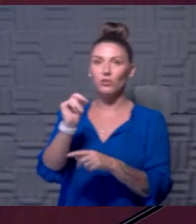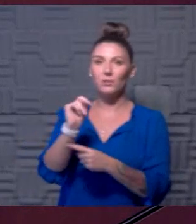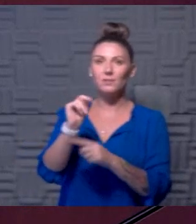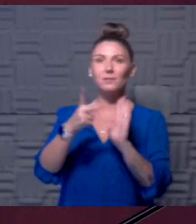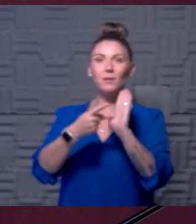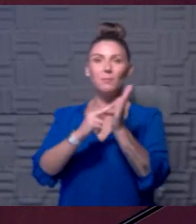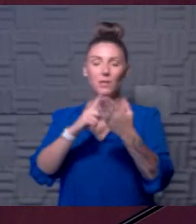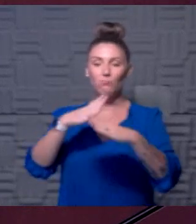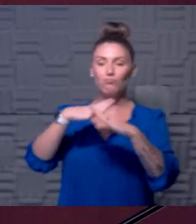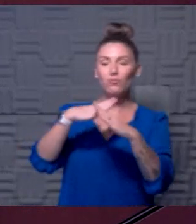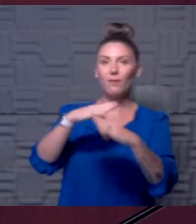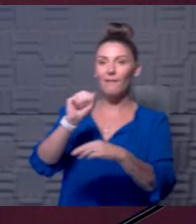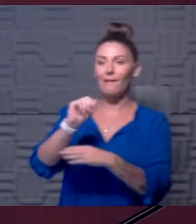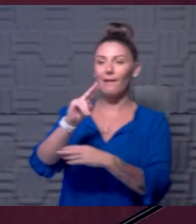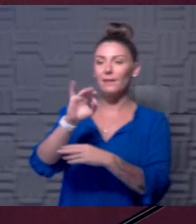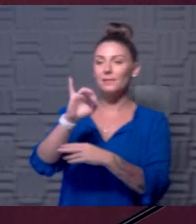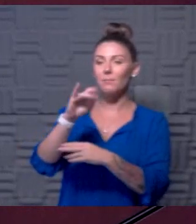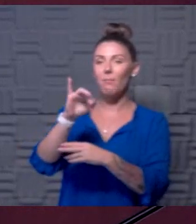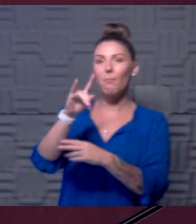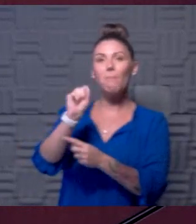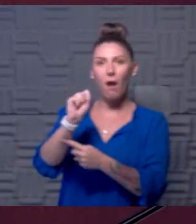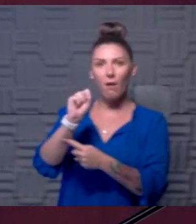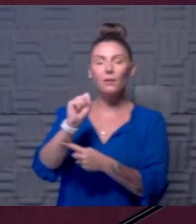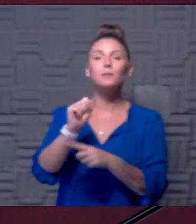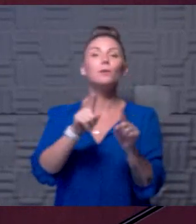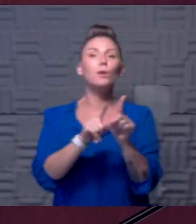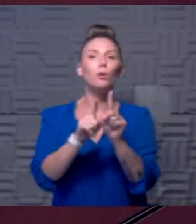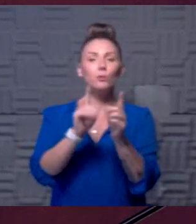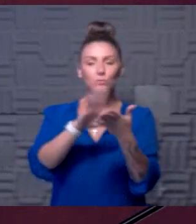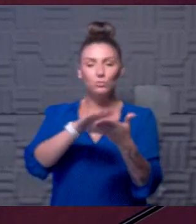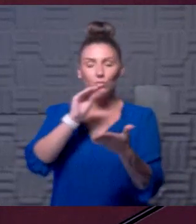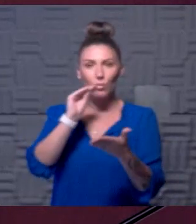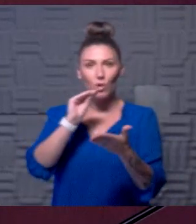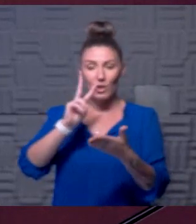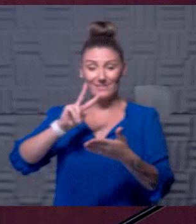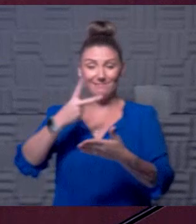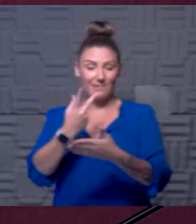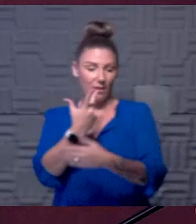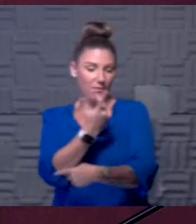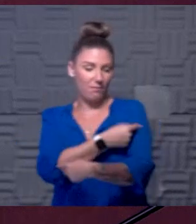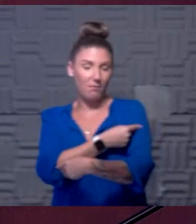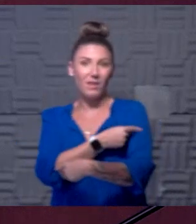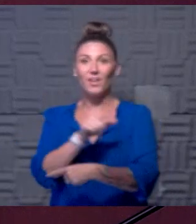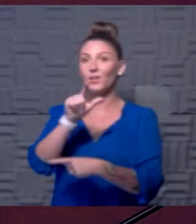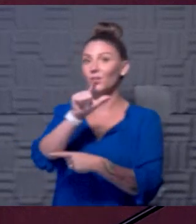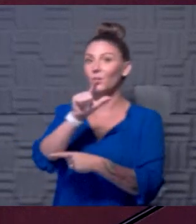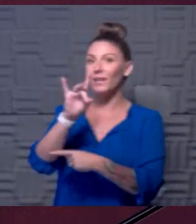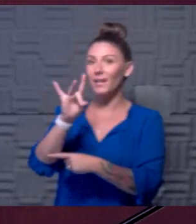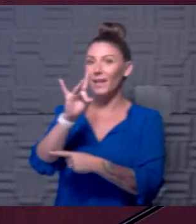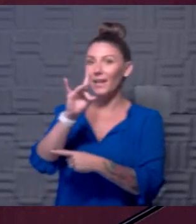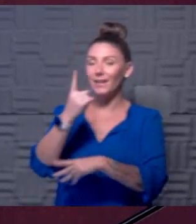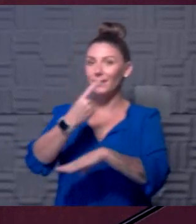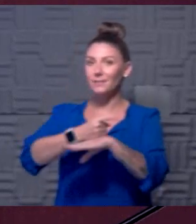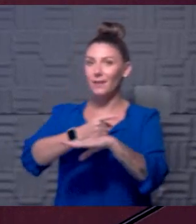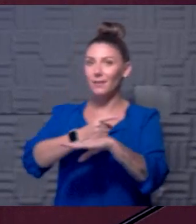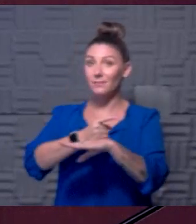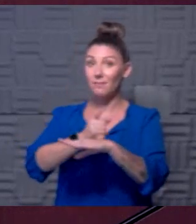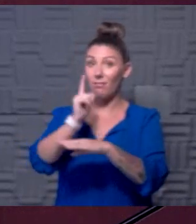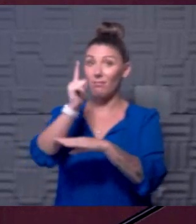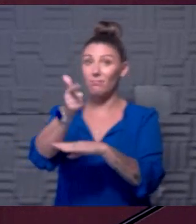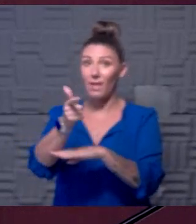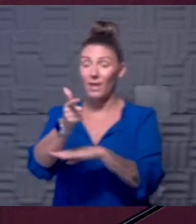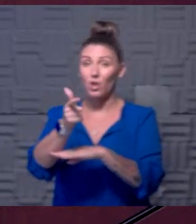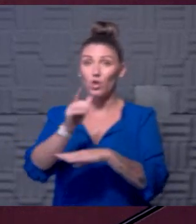it. We also learned that giving a second vaccine 28 days later boosted immunity